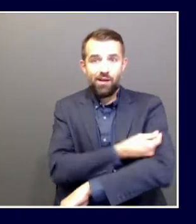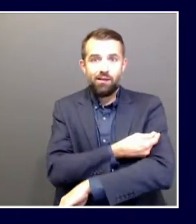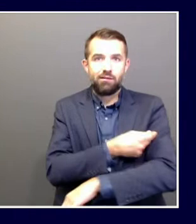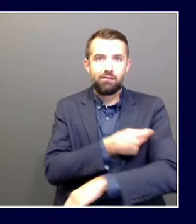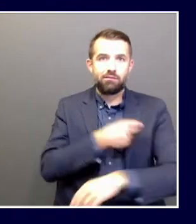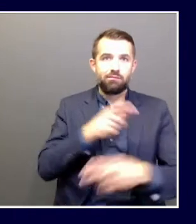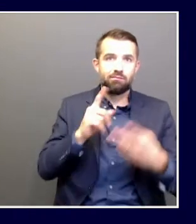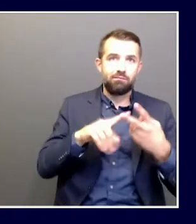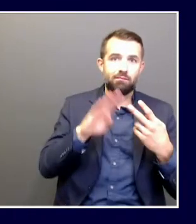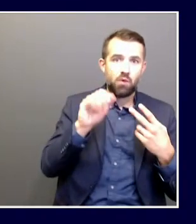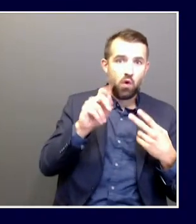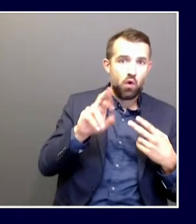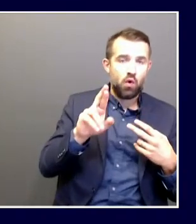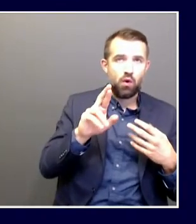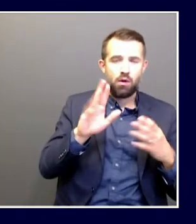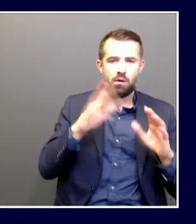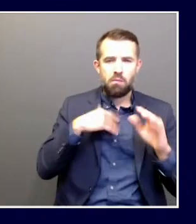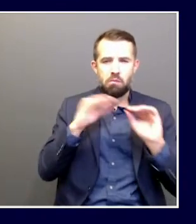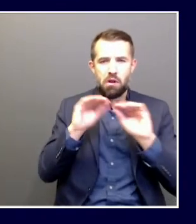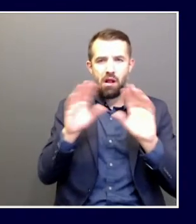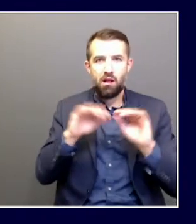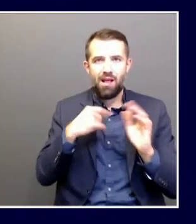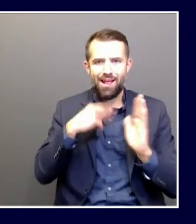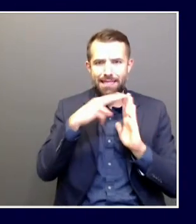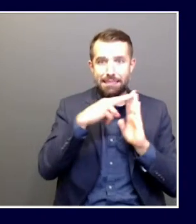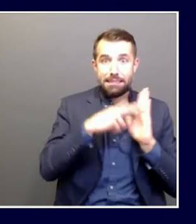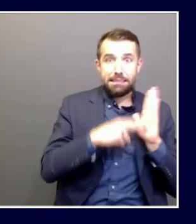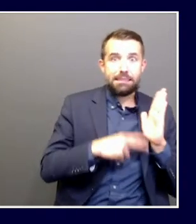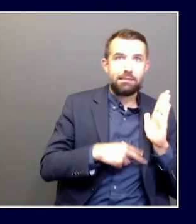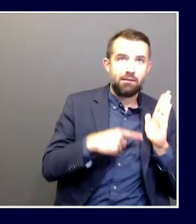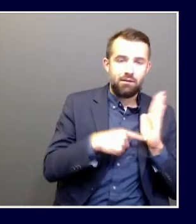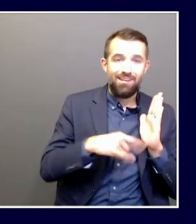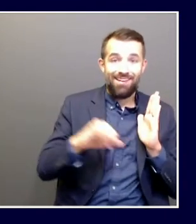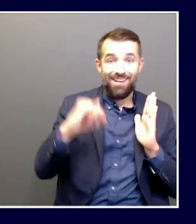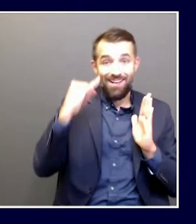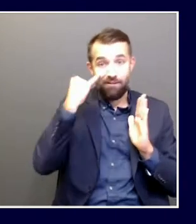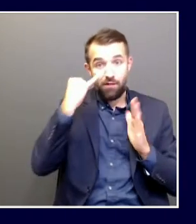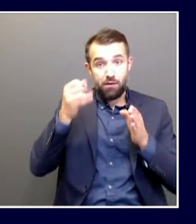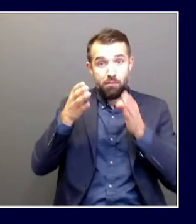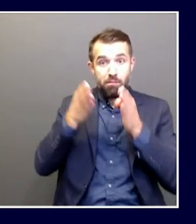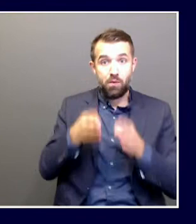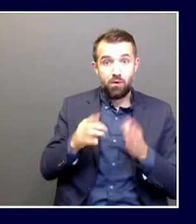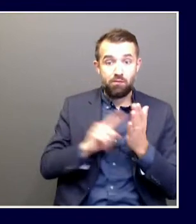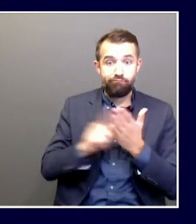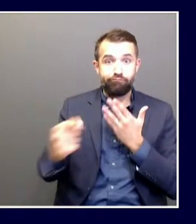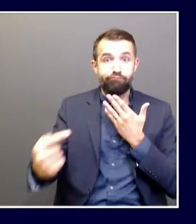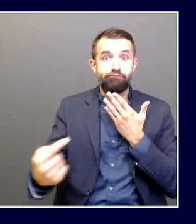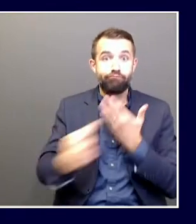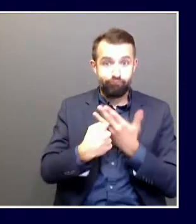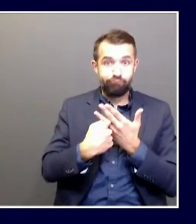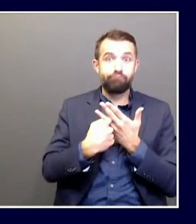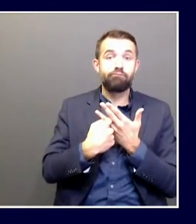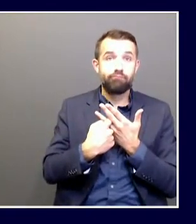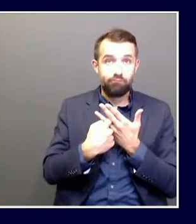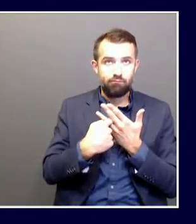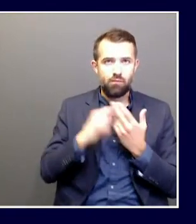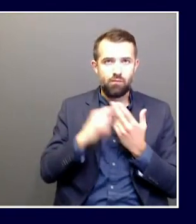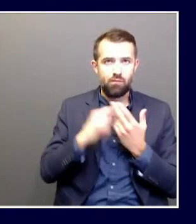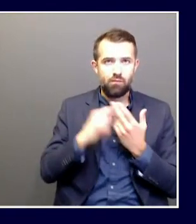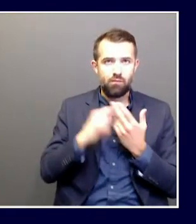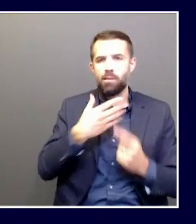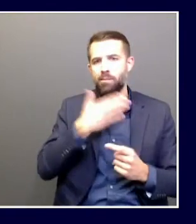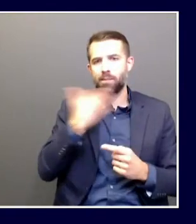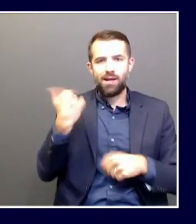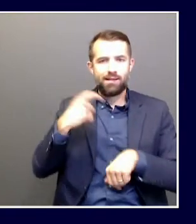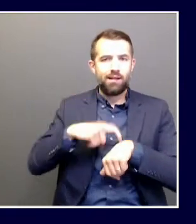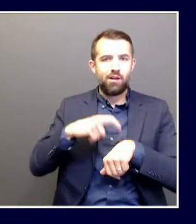if a person has a breakthrough case of COVID-19, when would be the best time for them to get the third dose for the